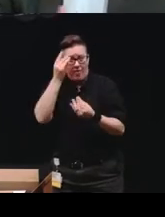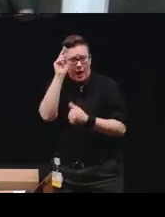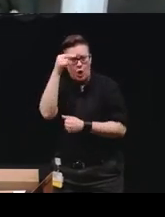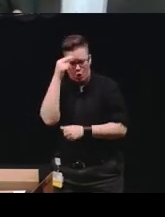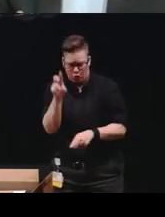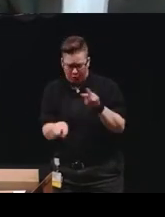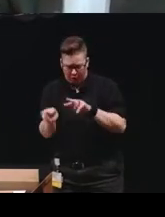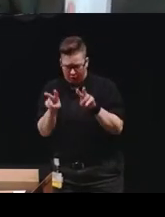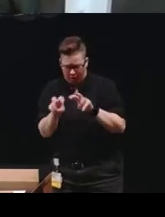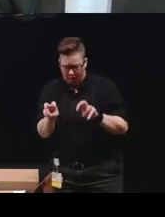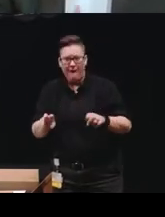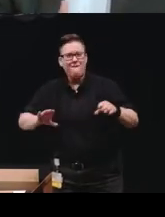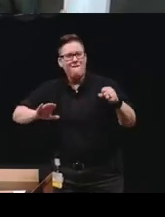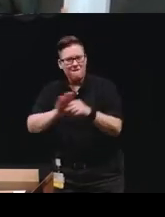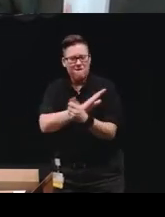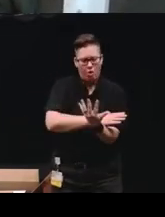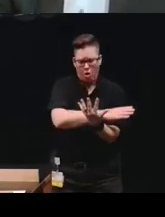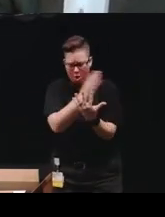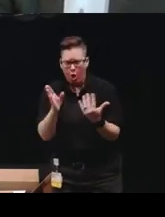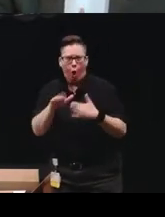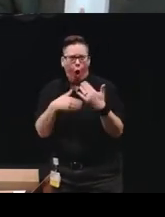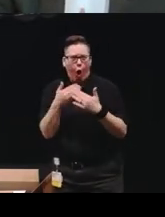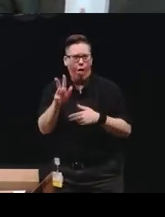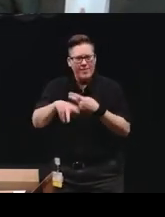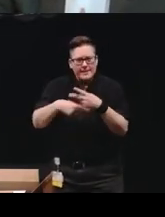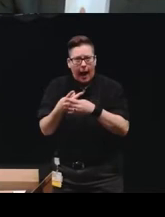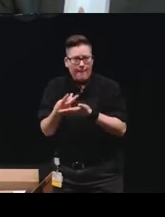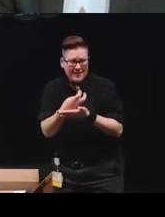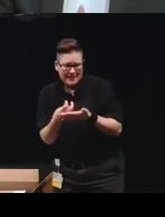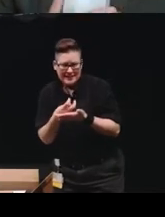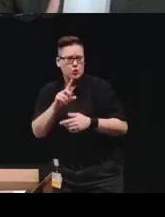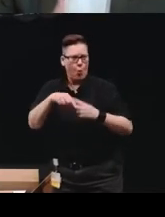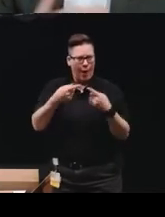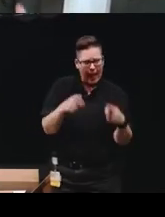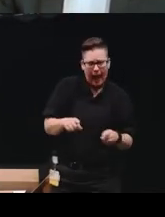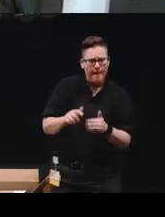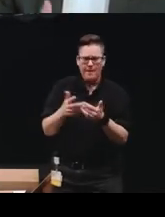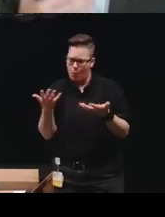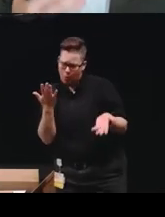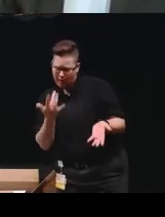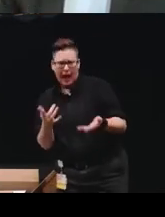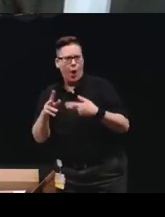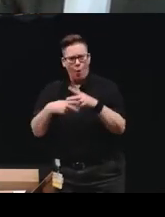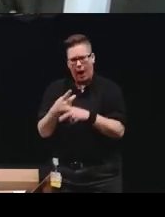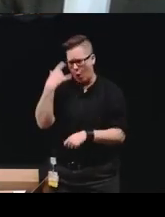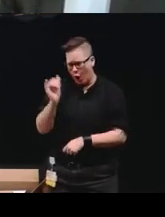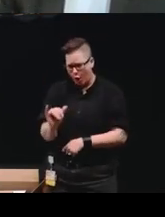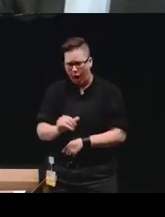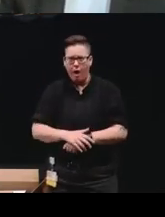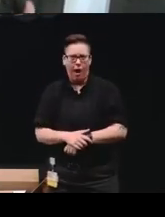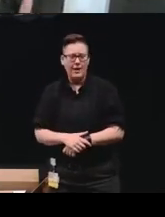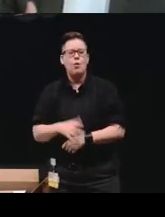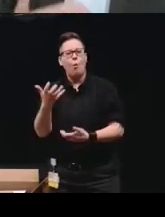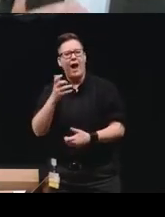the full range of their seizure semiologies and types, really, so that when we provide a definitive